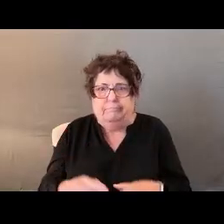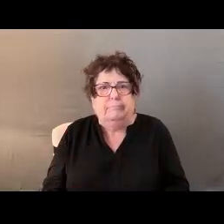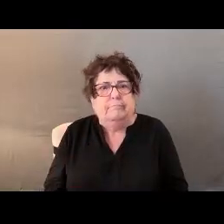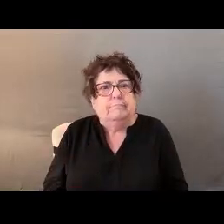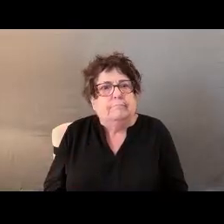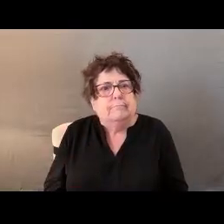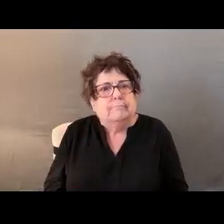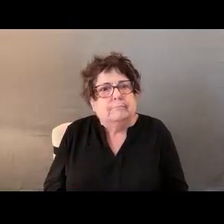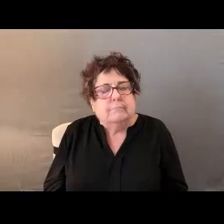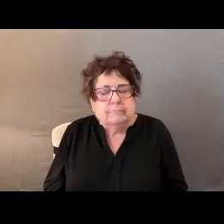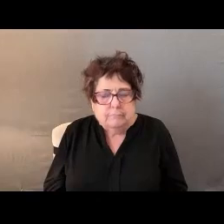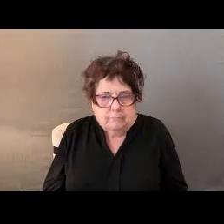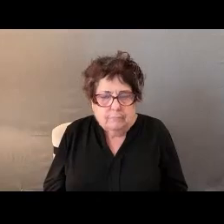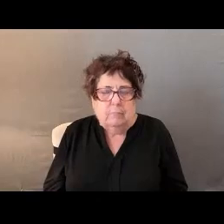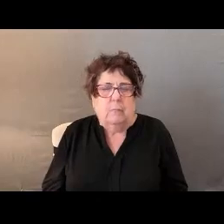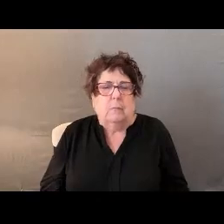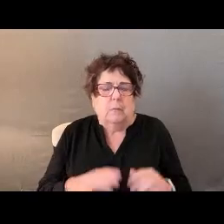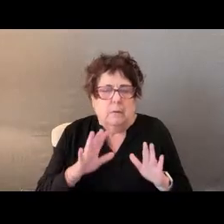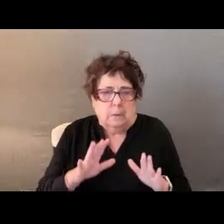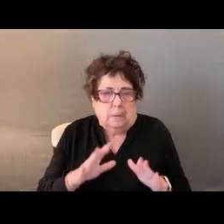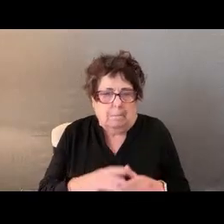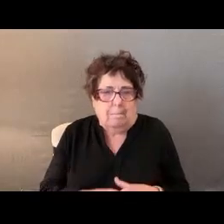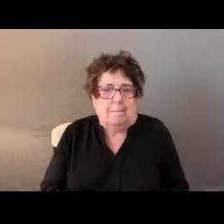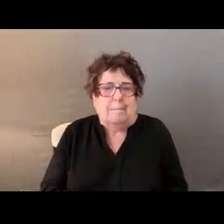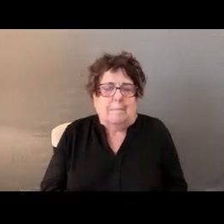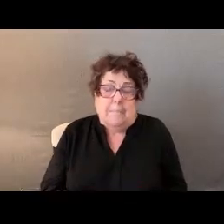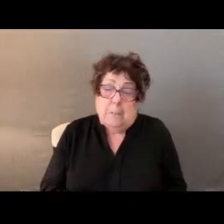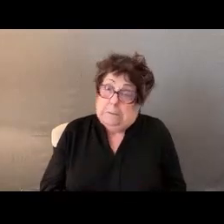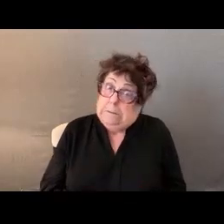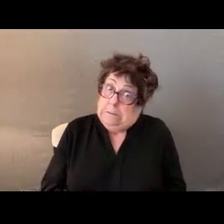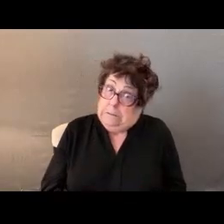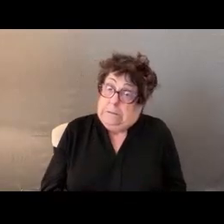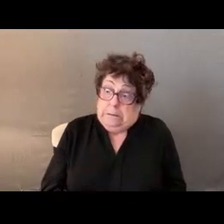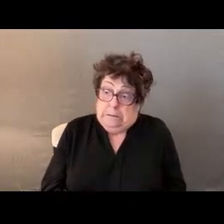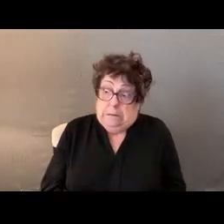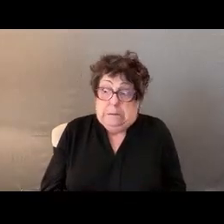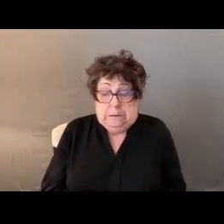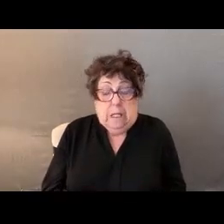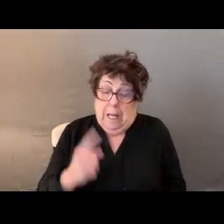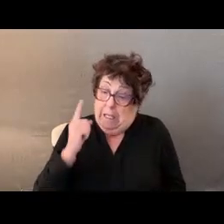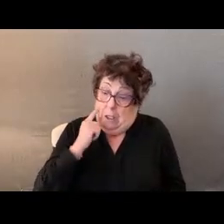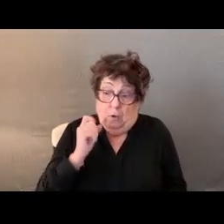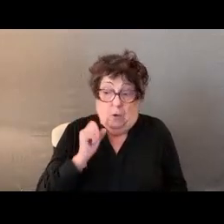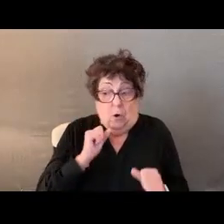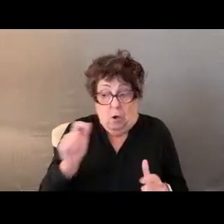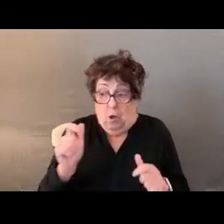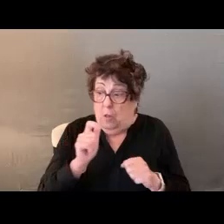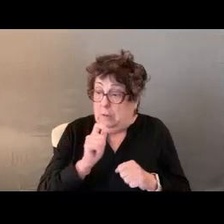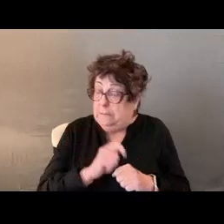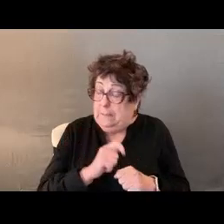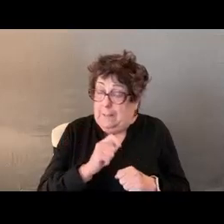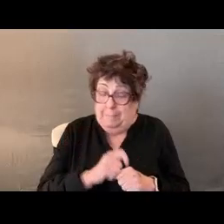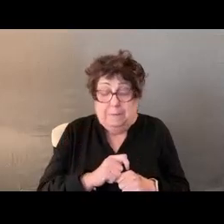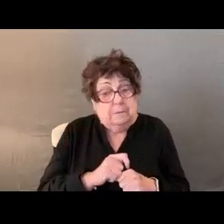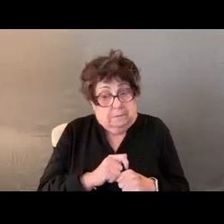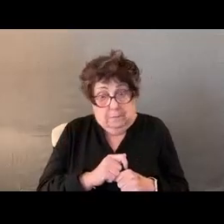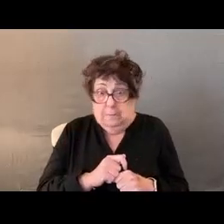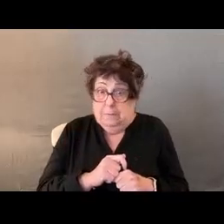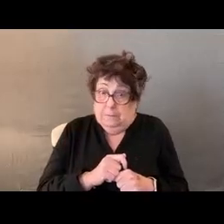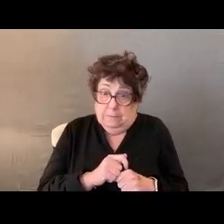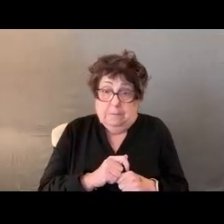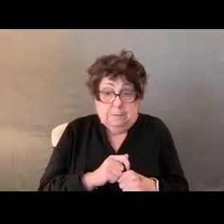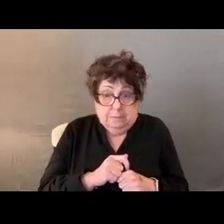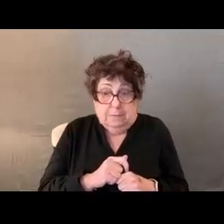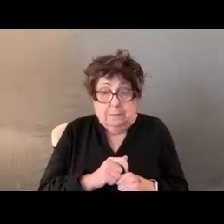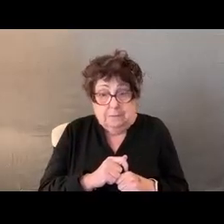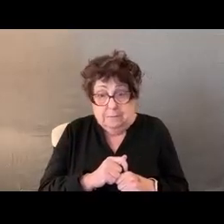Great. Yeah, so I hear all the time the resources challenge. That's always something that it's needed